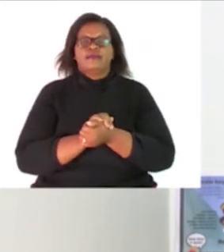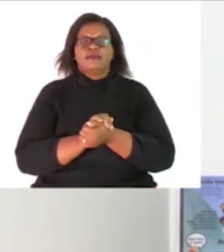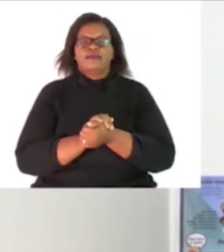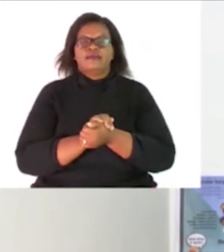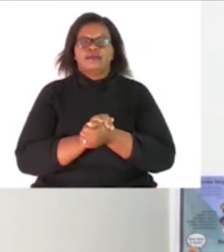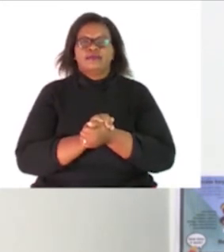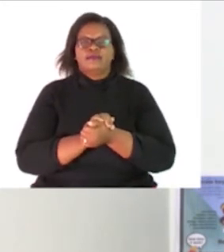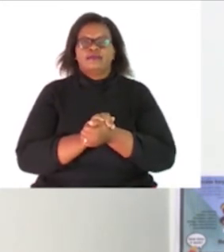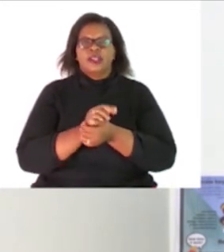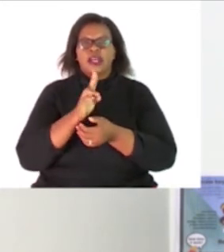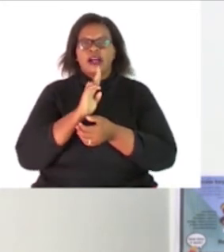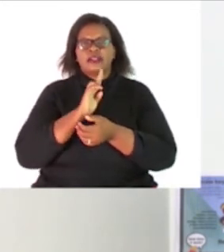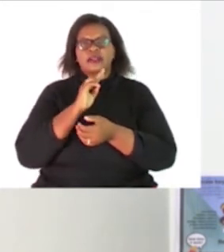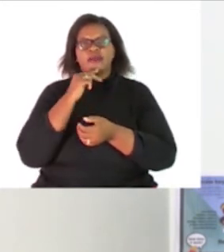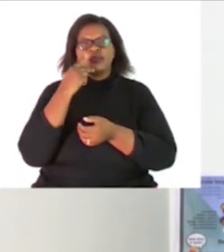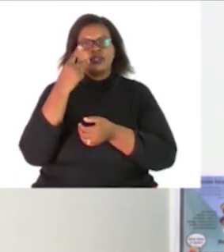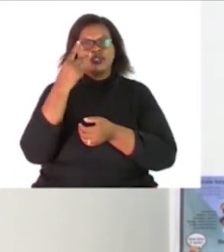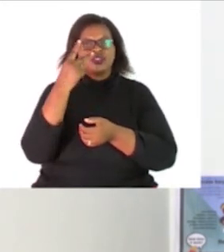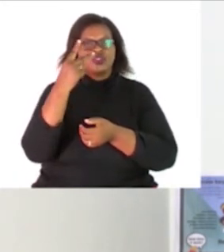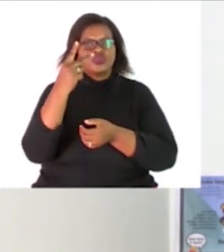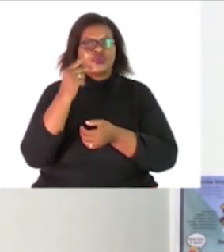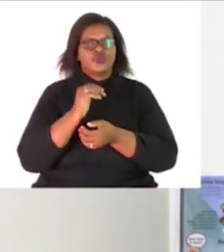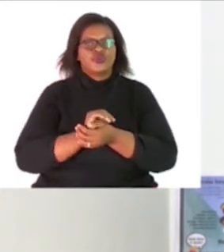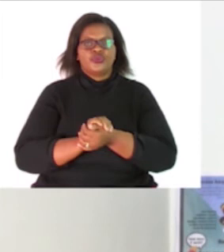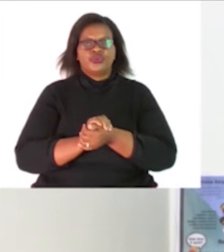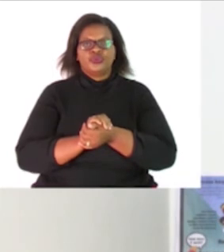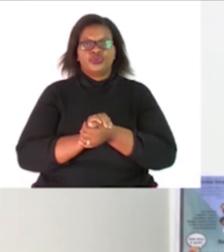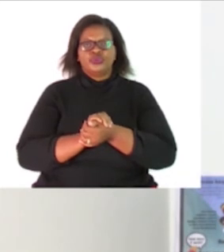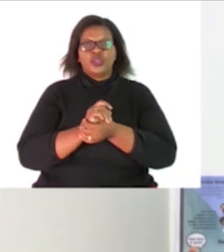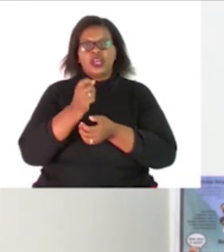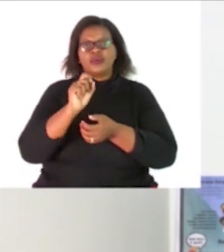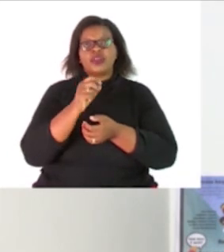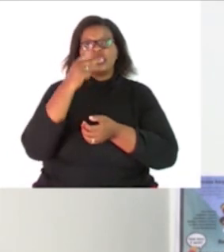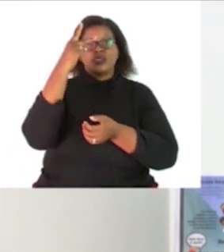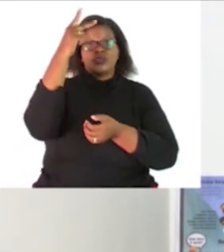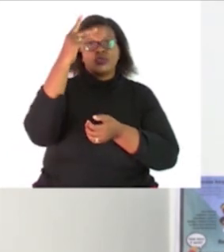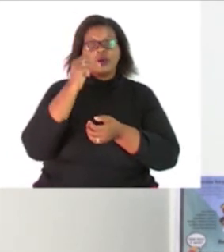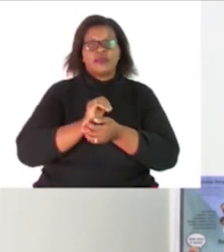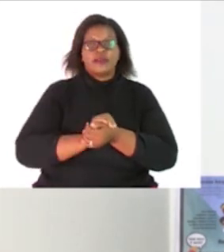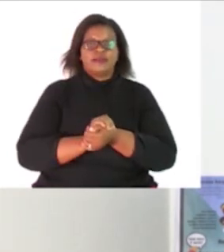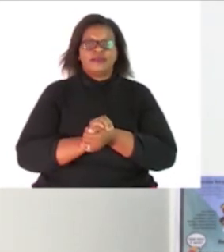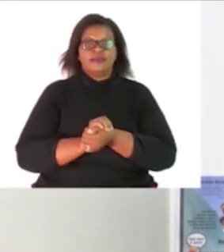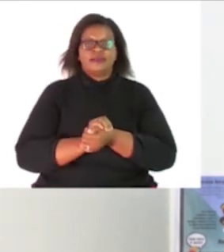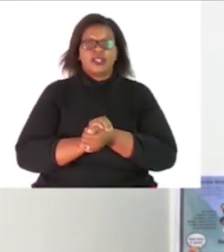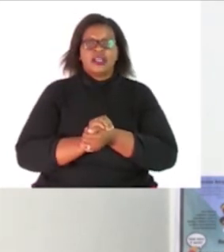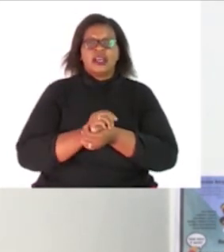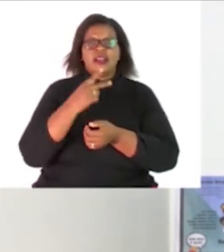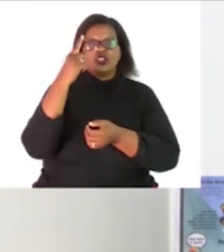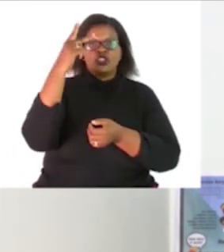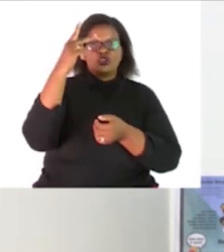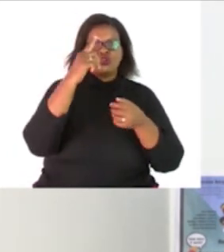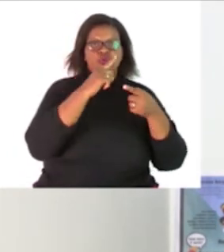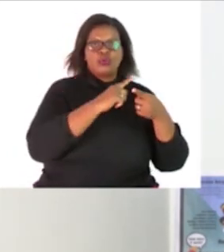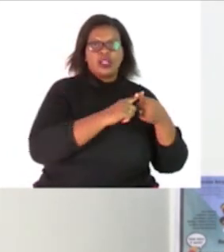What is our answer? Is 2. Good, we write our 2 on top there.